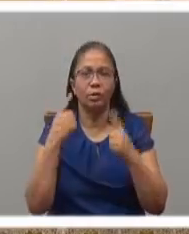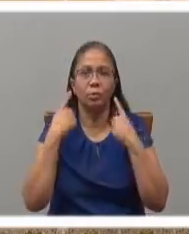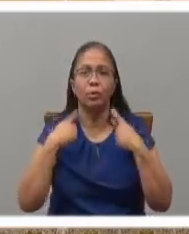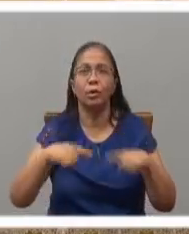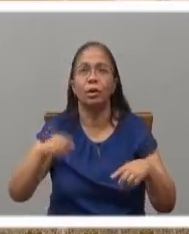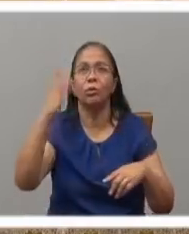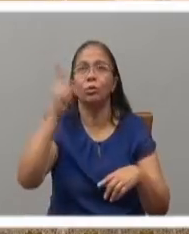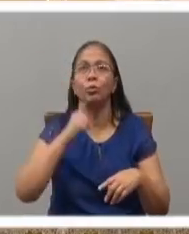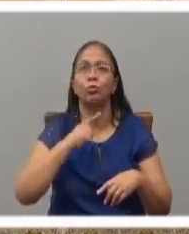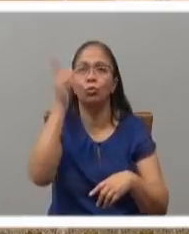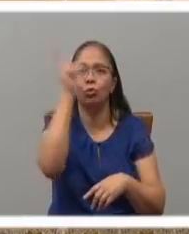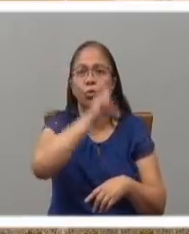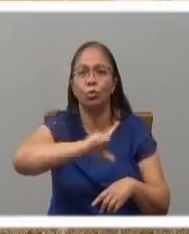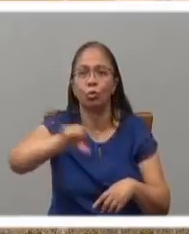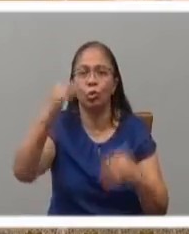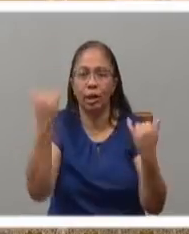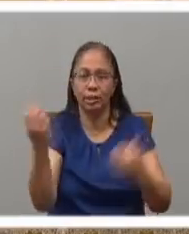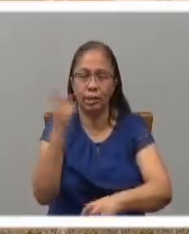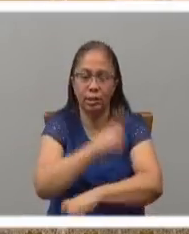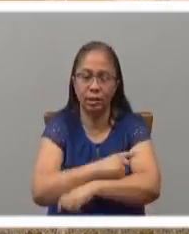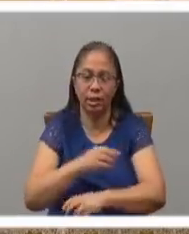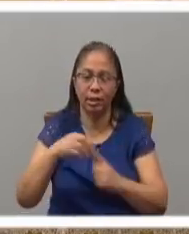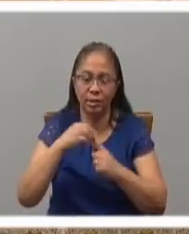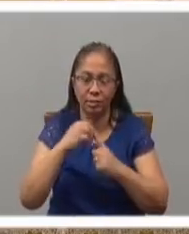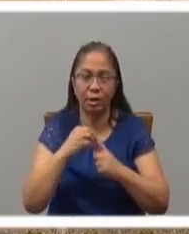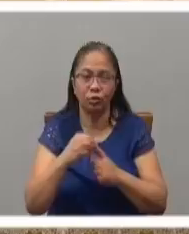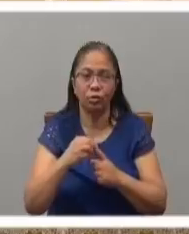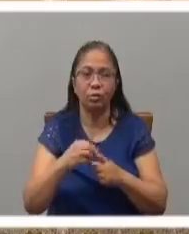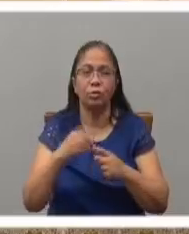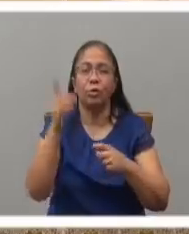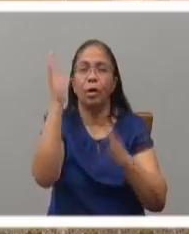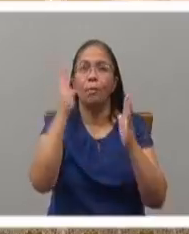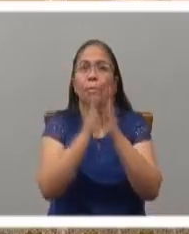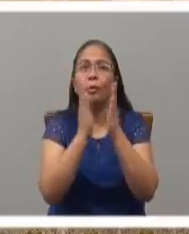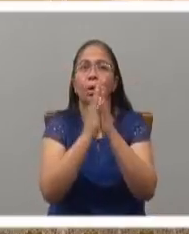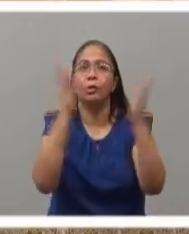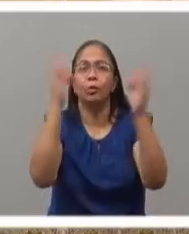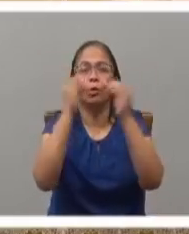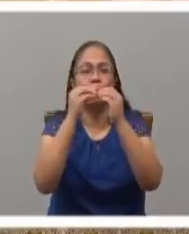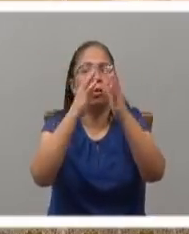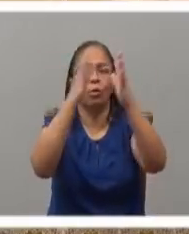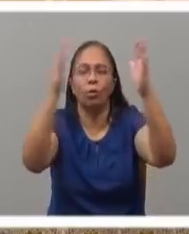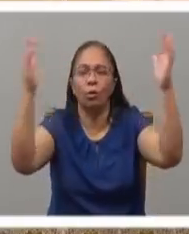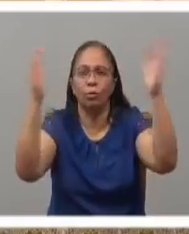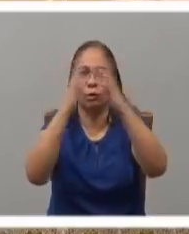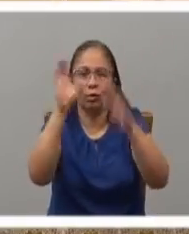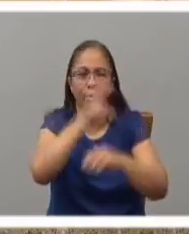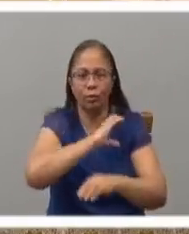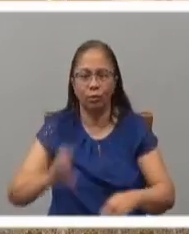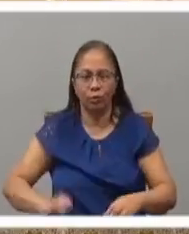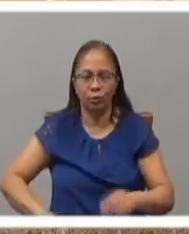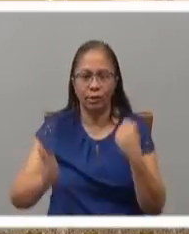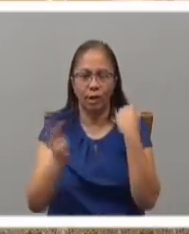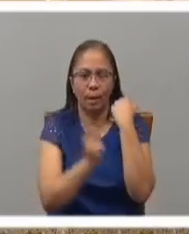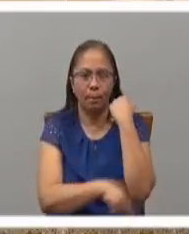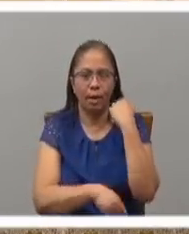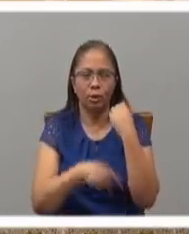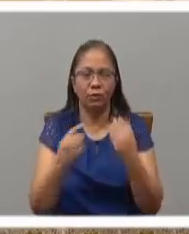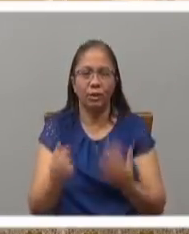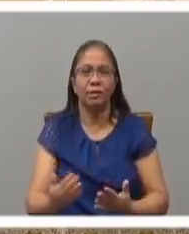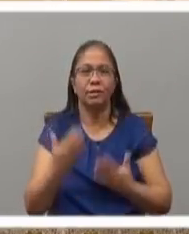you, O Lord, but on this day above all, to laud you yet more gloriously when Christ our Passover has